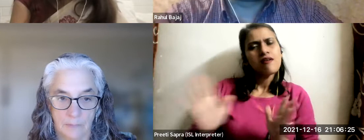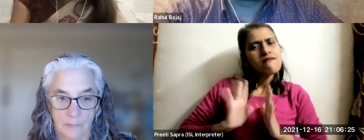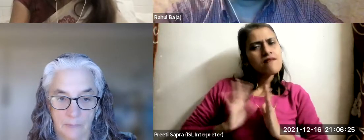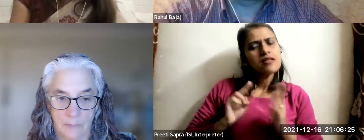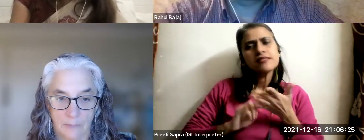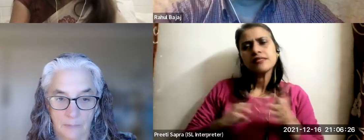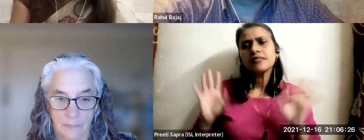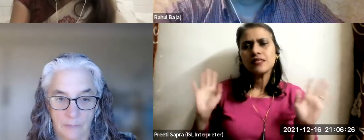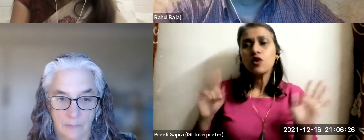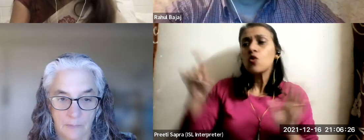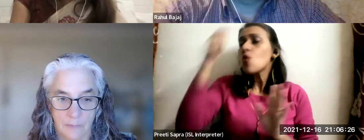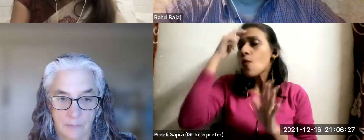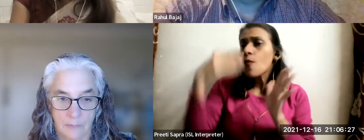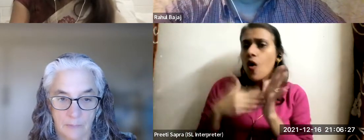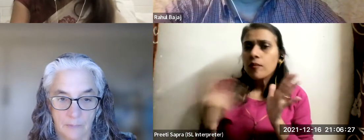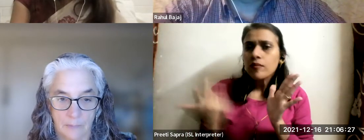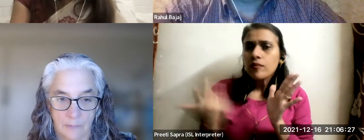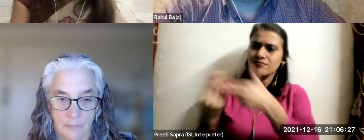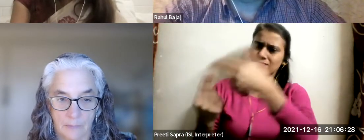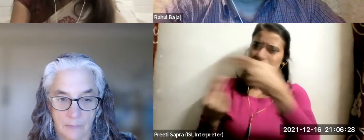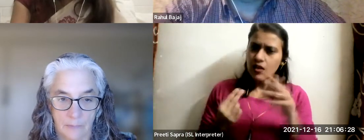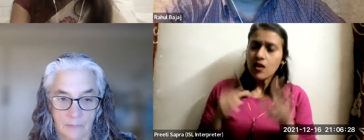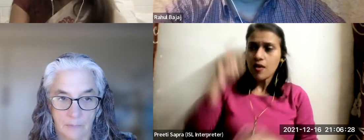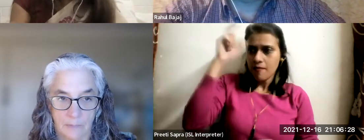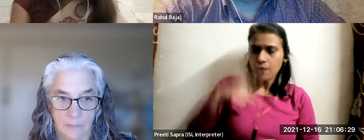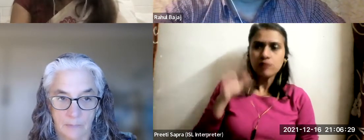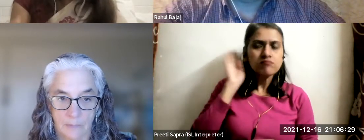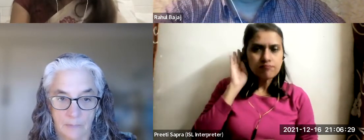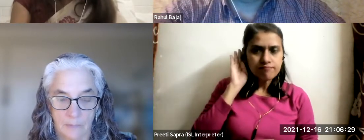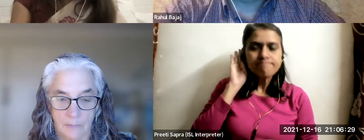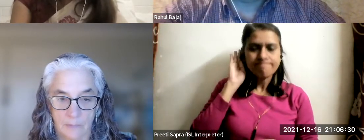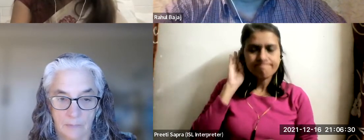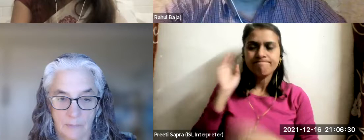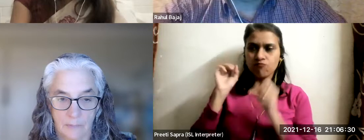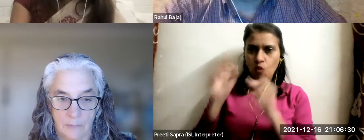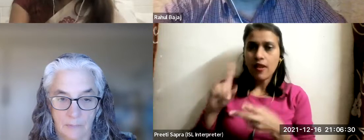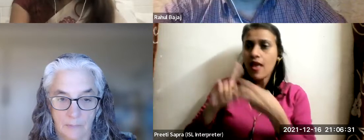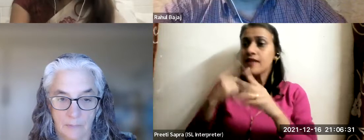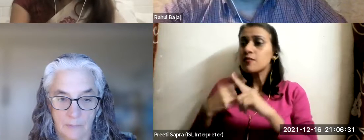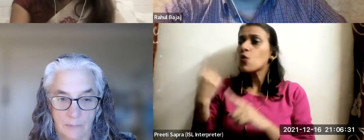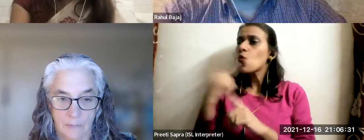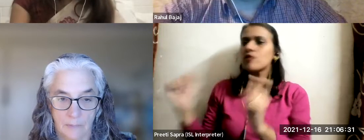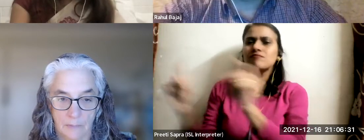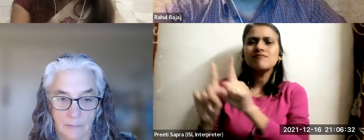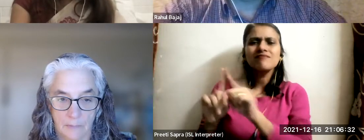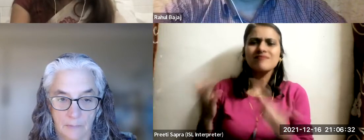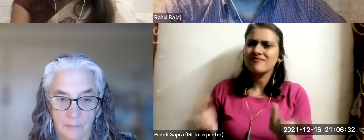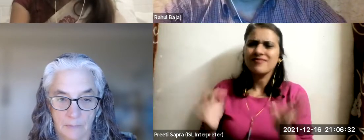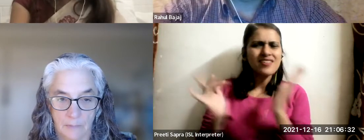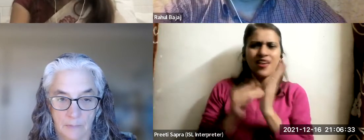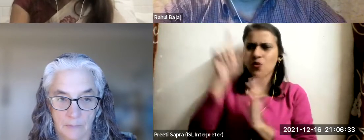talk about your challenge and get people to listen and then bring experts along with you rather than worrying about not being technical